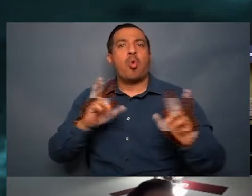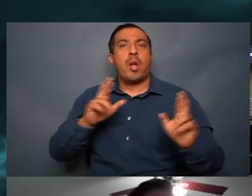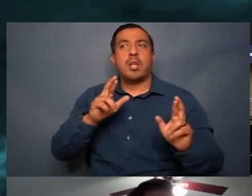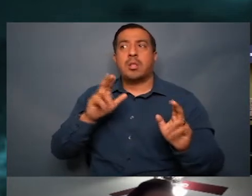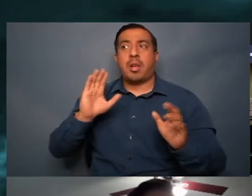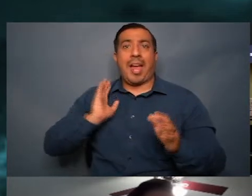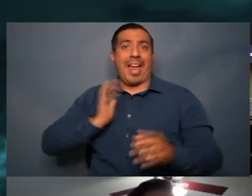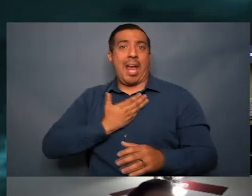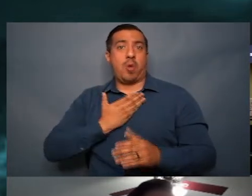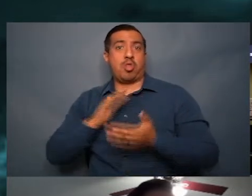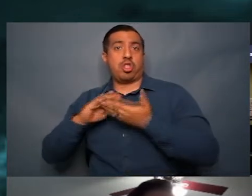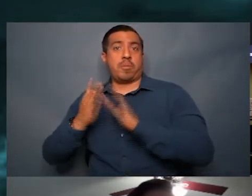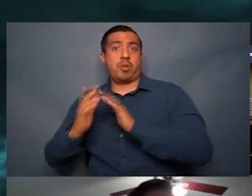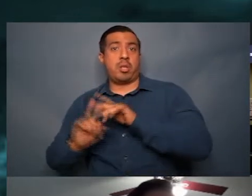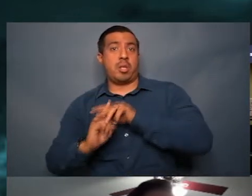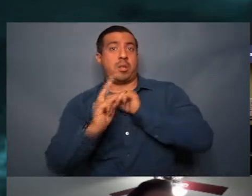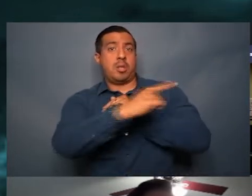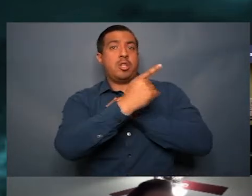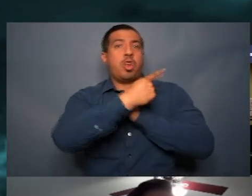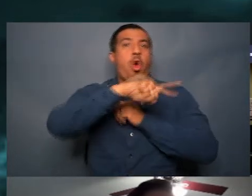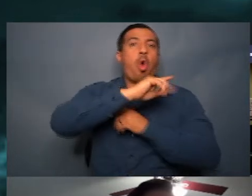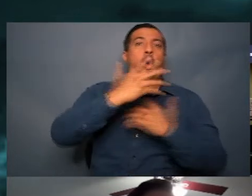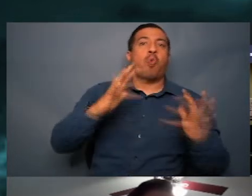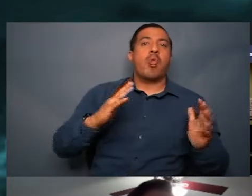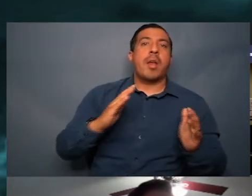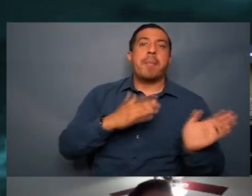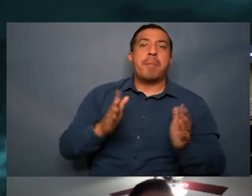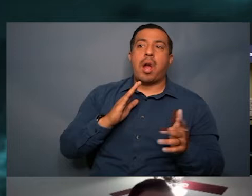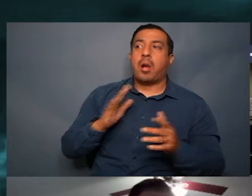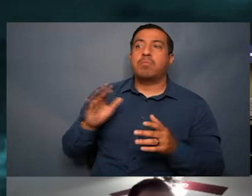our communities if we were needing to evacuate our coastline.